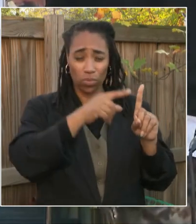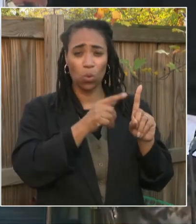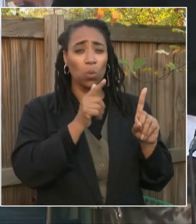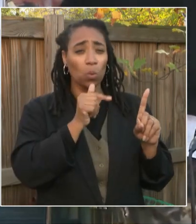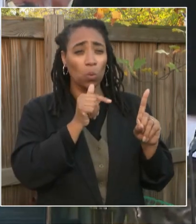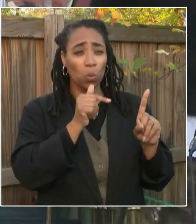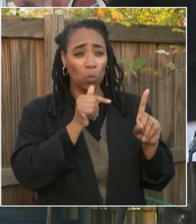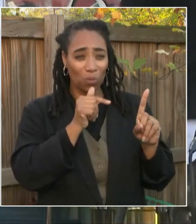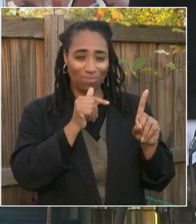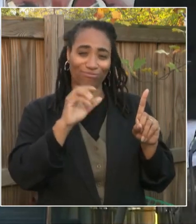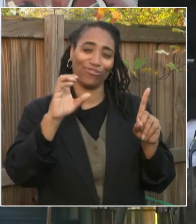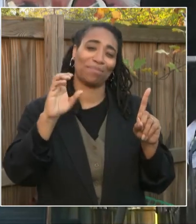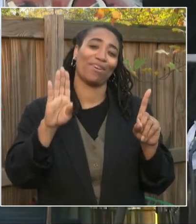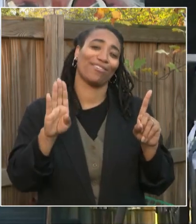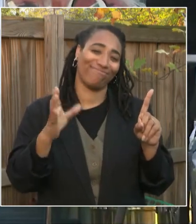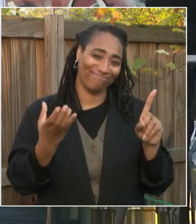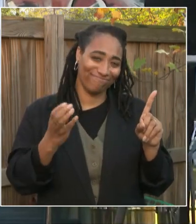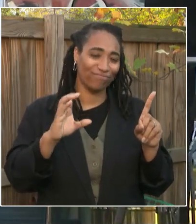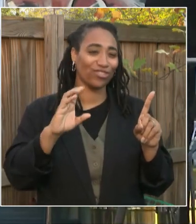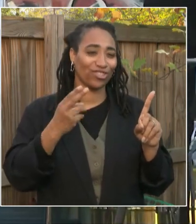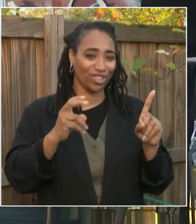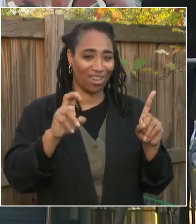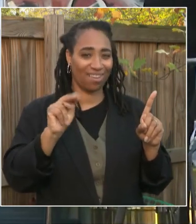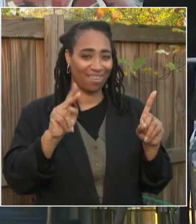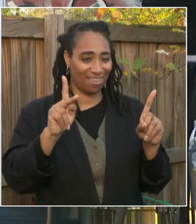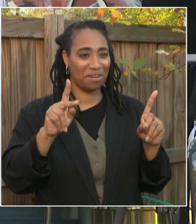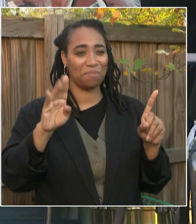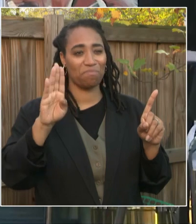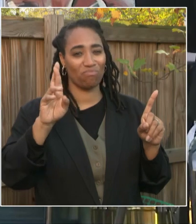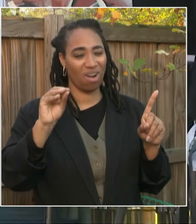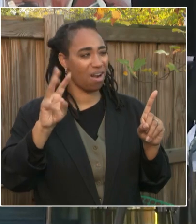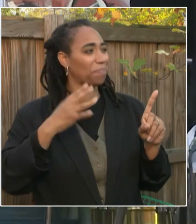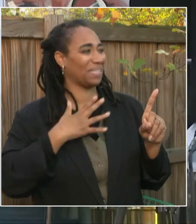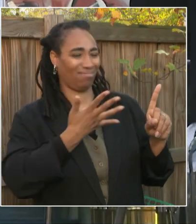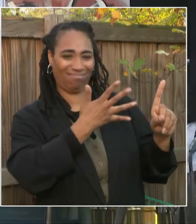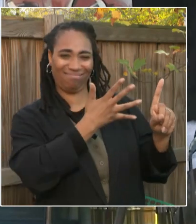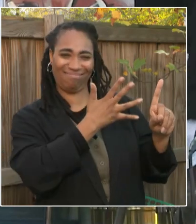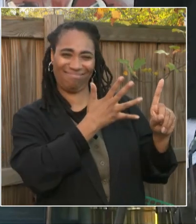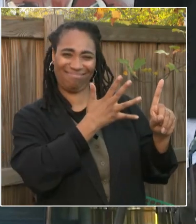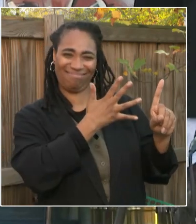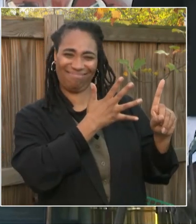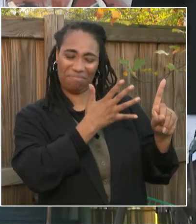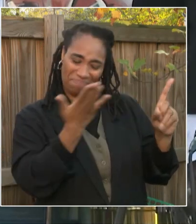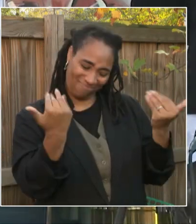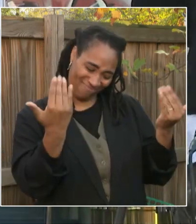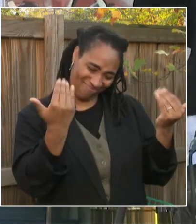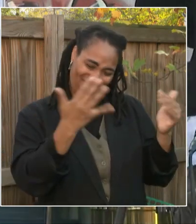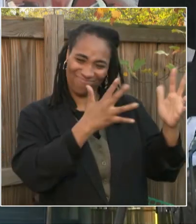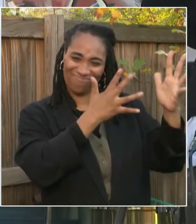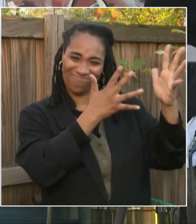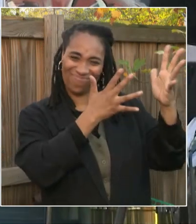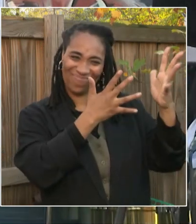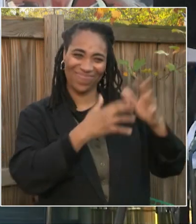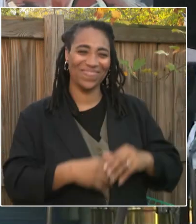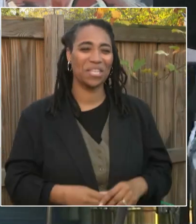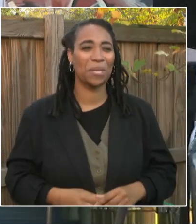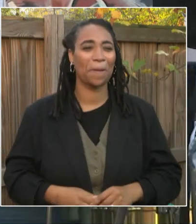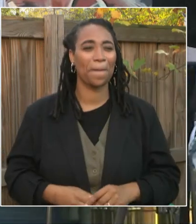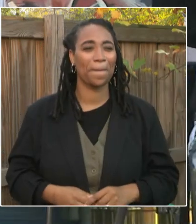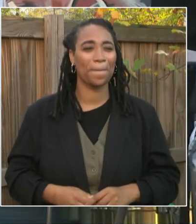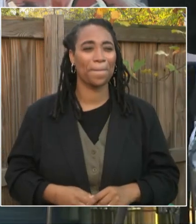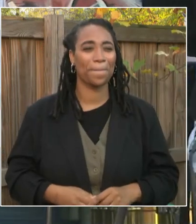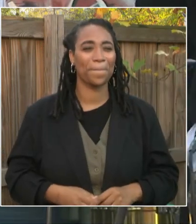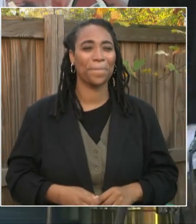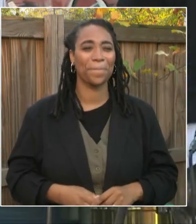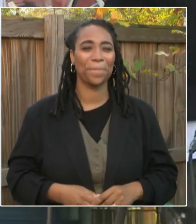music. I need you to put your hands together here as we celebrate not just him, but also the legacy of his father, Chuck Brown, as we put our